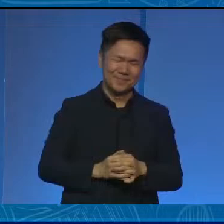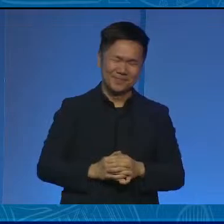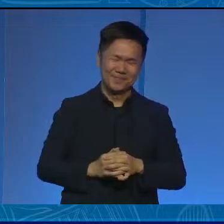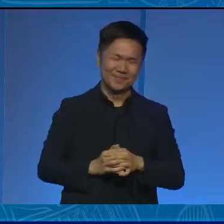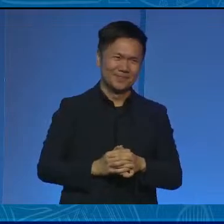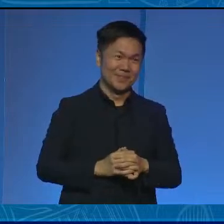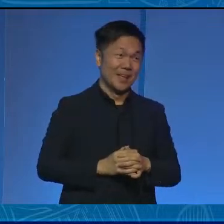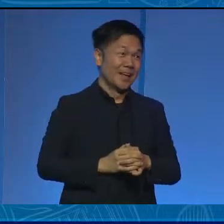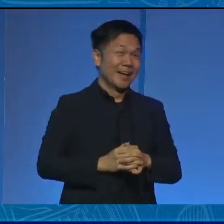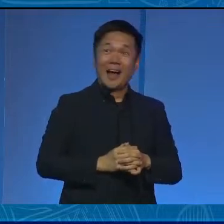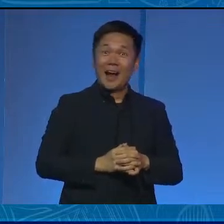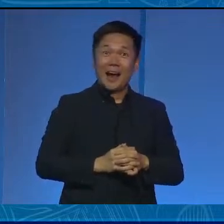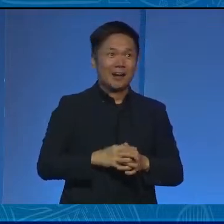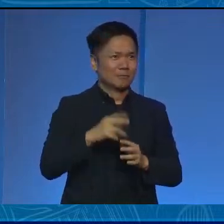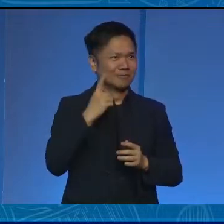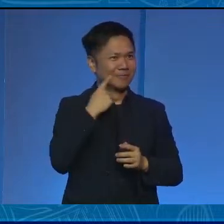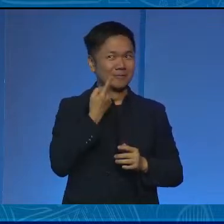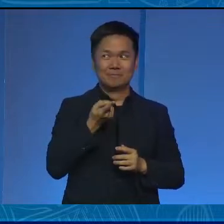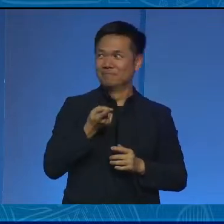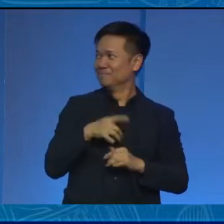There's a joyous spider here.